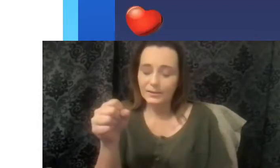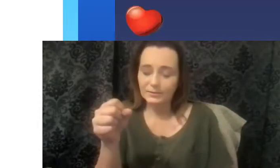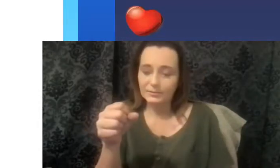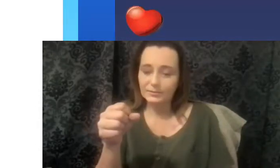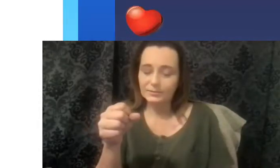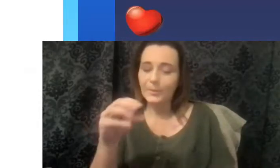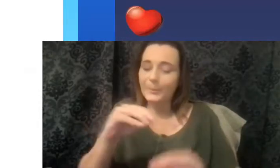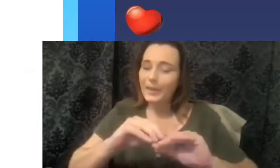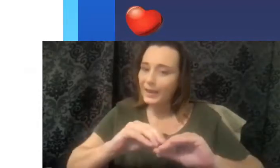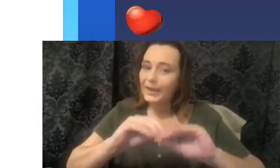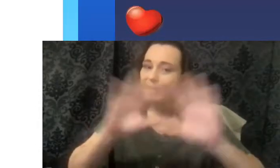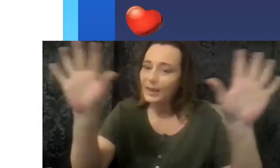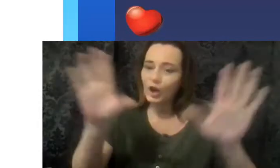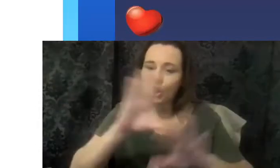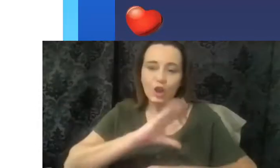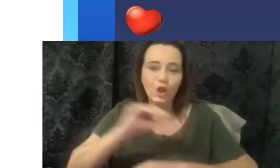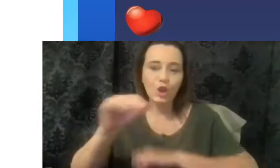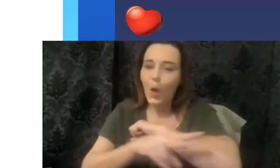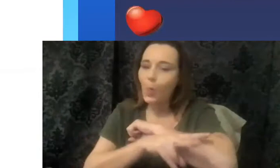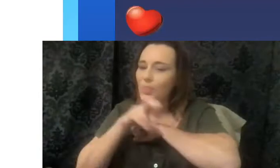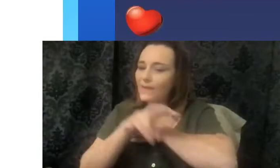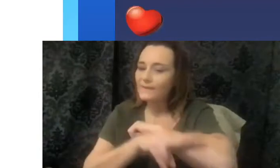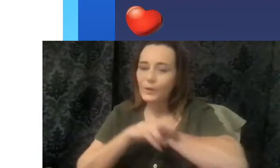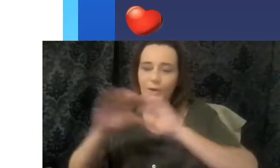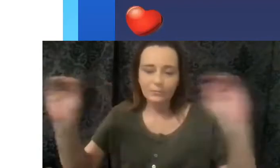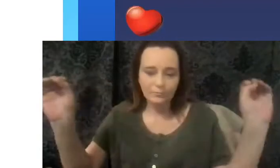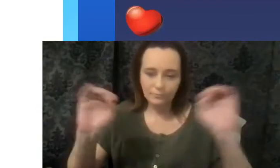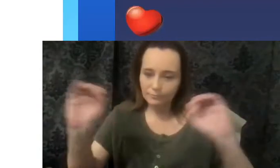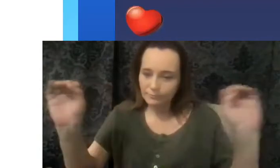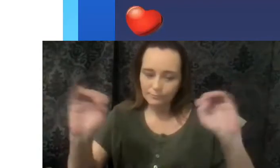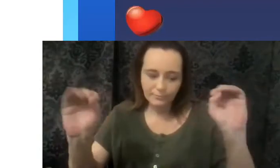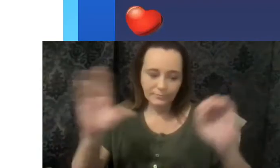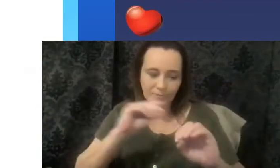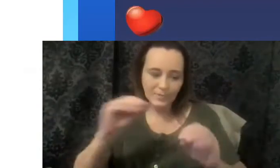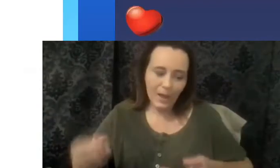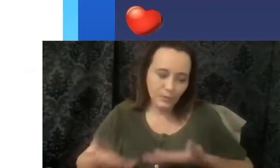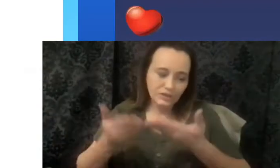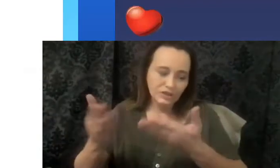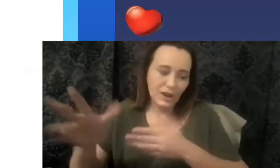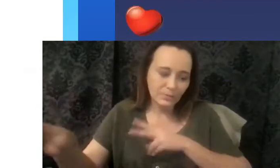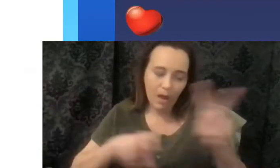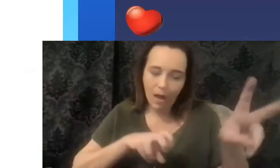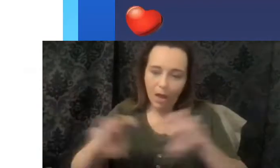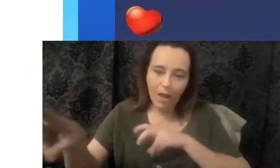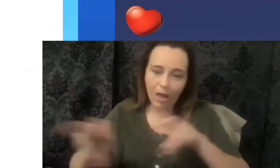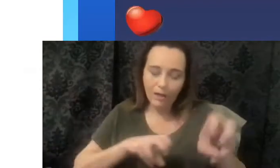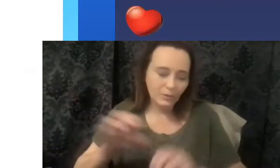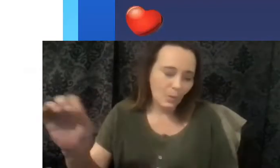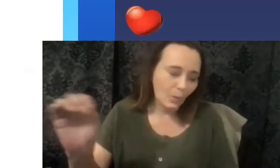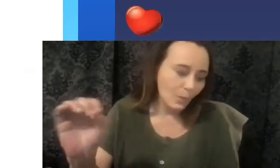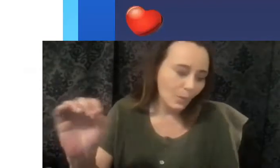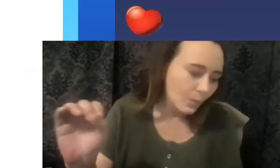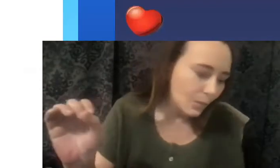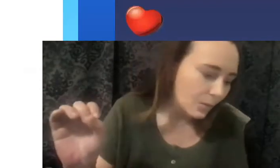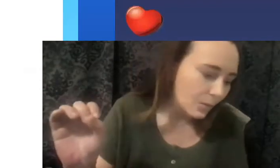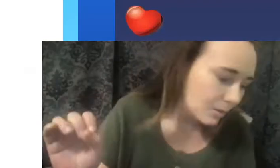clear on that. No thievery's going on. No one was ever suggested either in the inspection. Just to be clear on that as well.